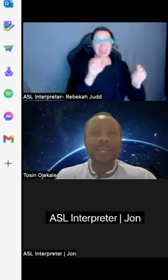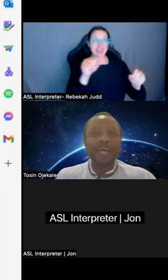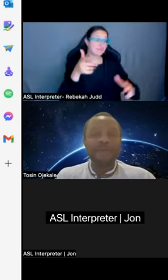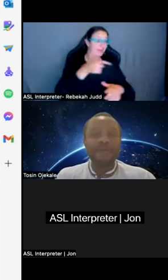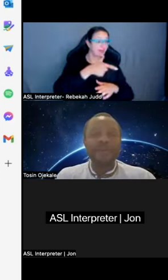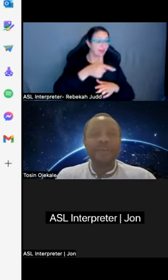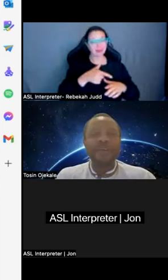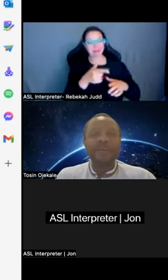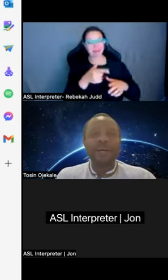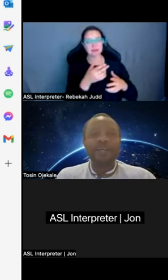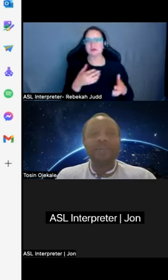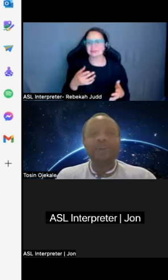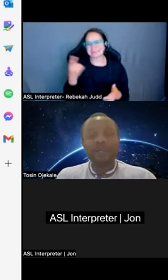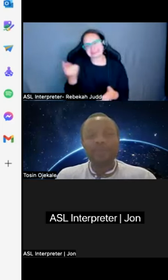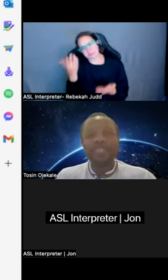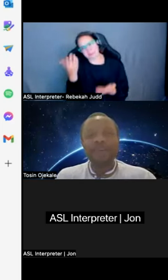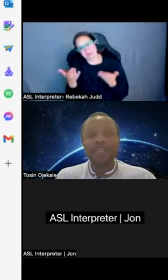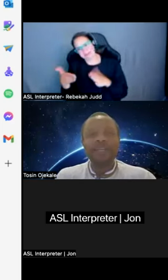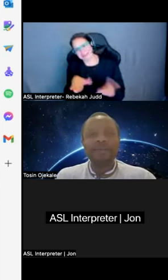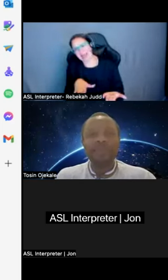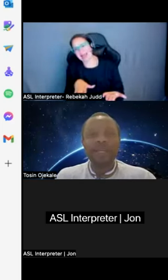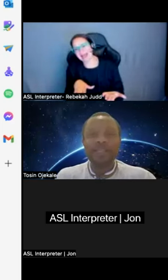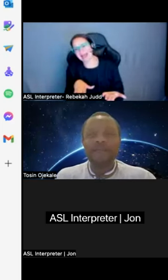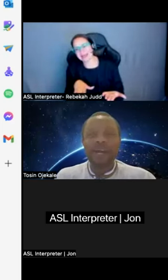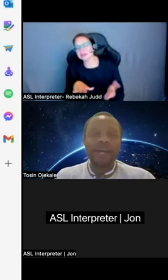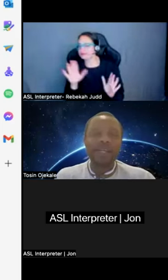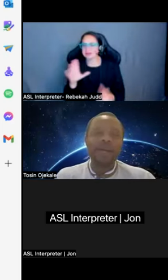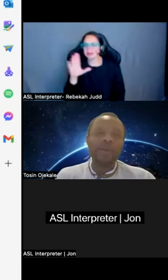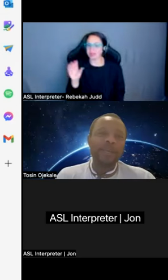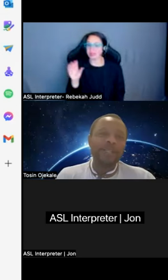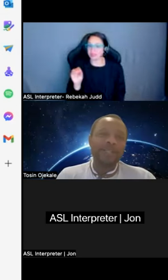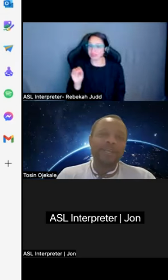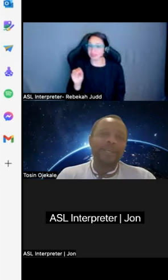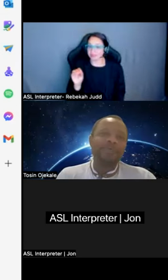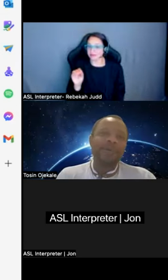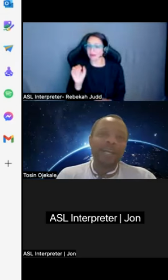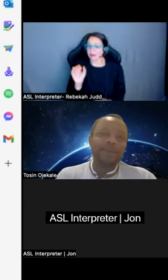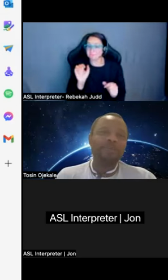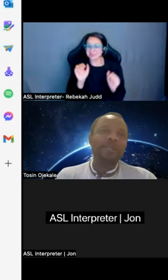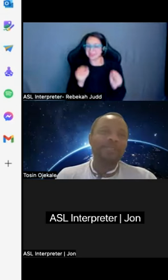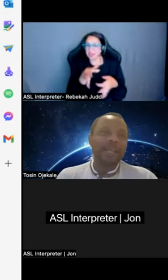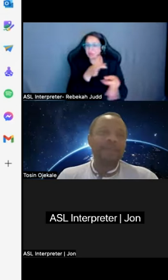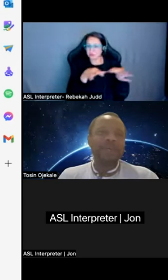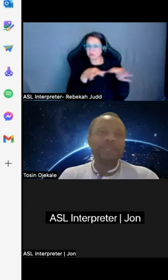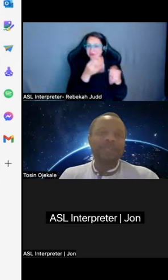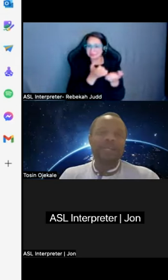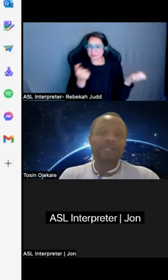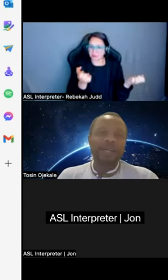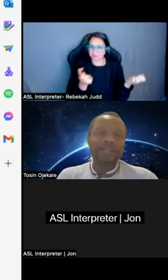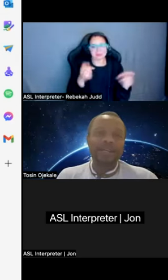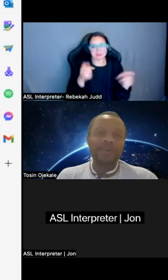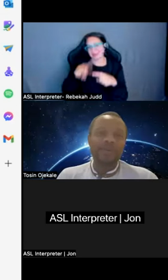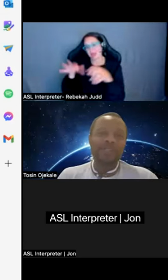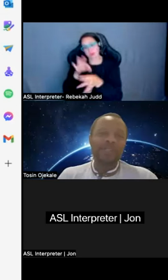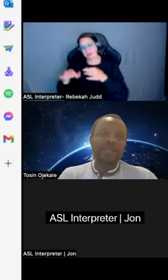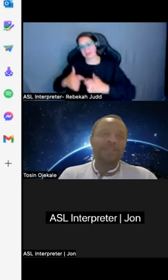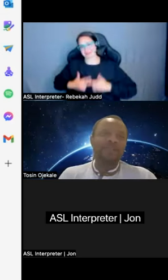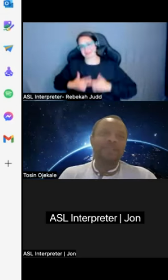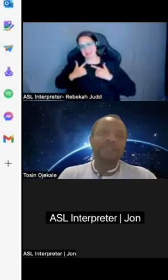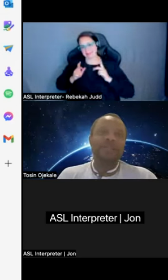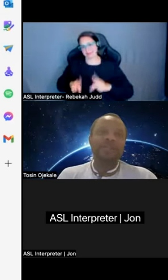lose their life. The company will definitely replace the equipment, but they can't replace the life that get lost